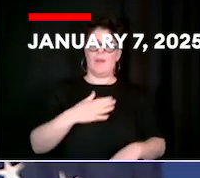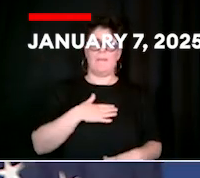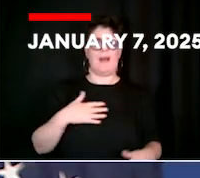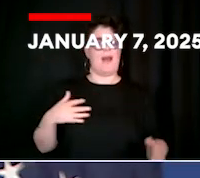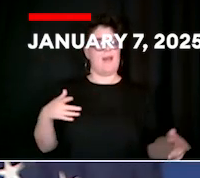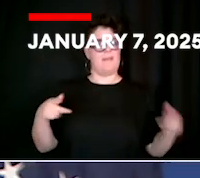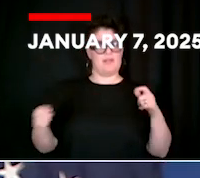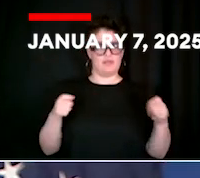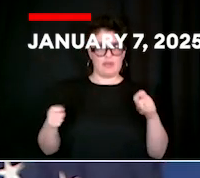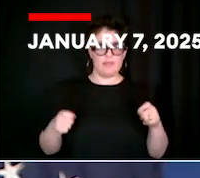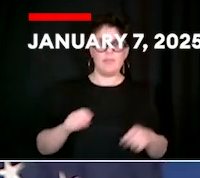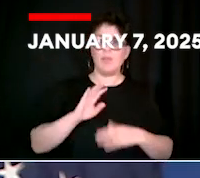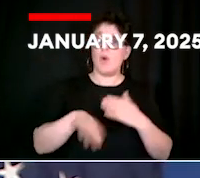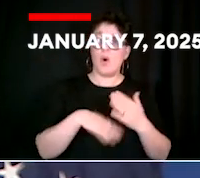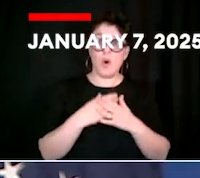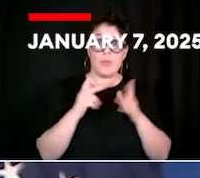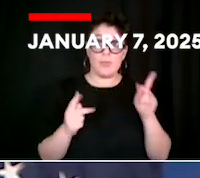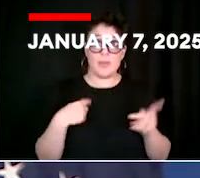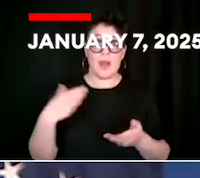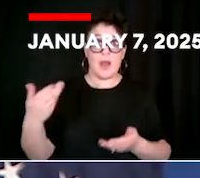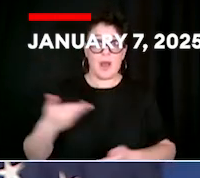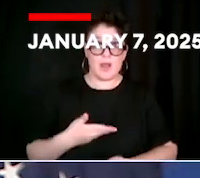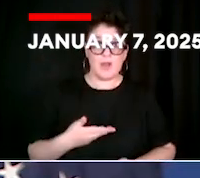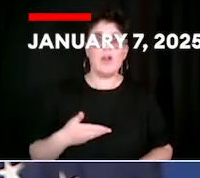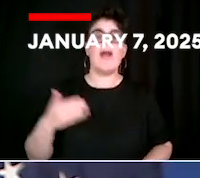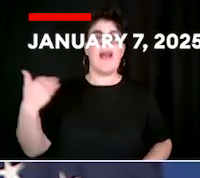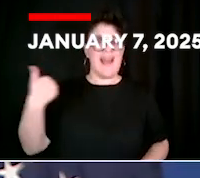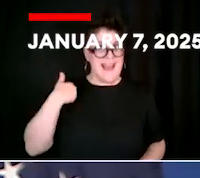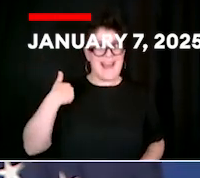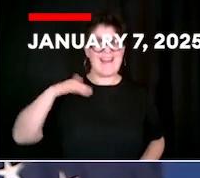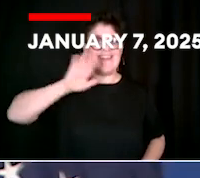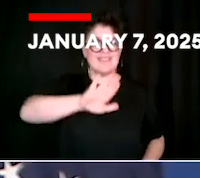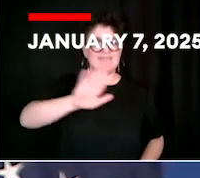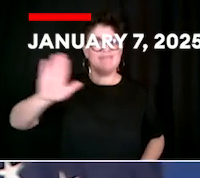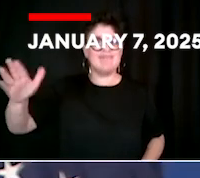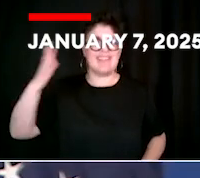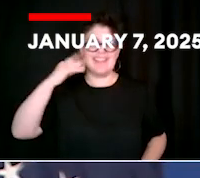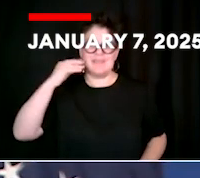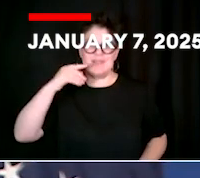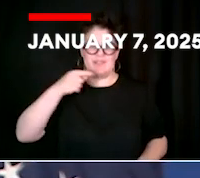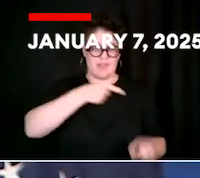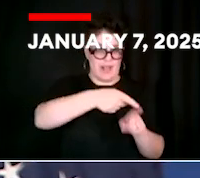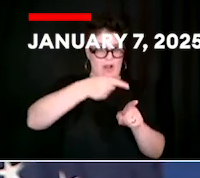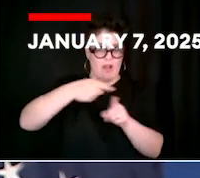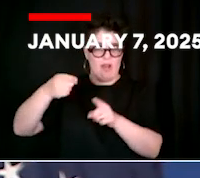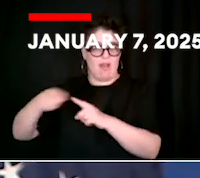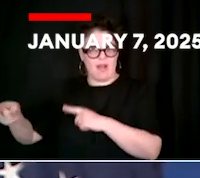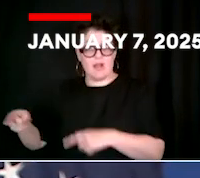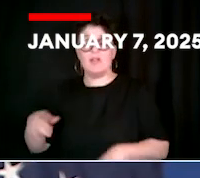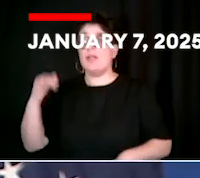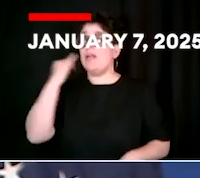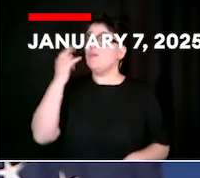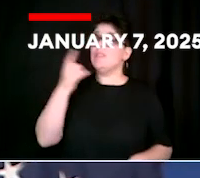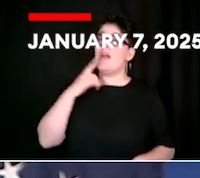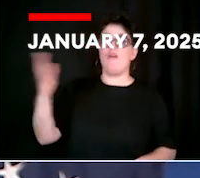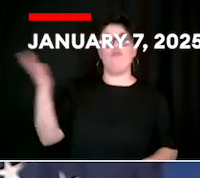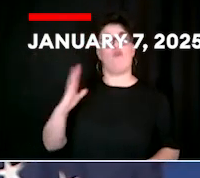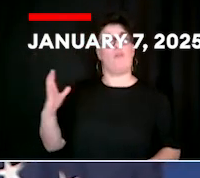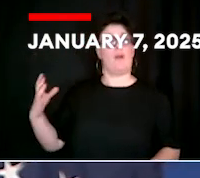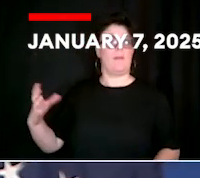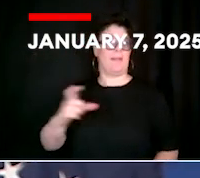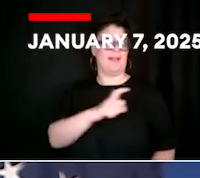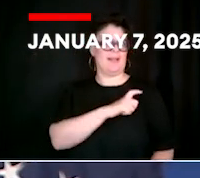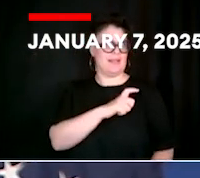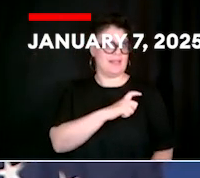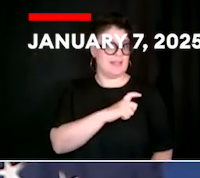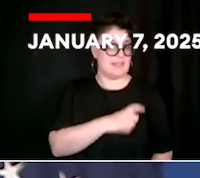brought on had experience in those areas. And so if you say that former police officers and